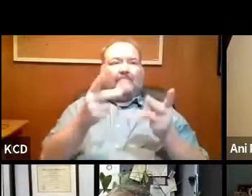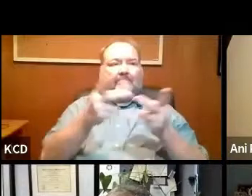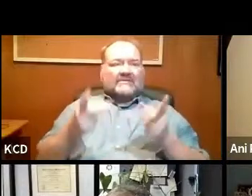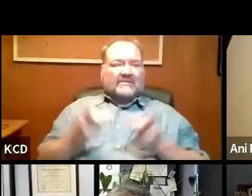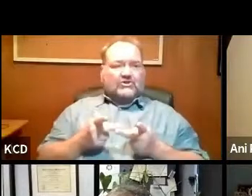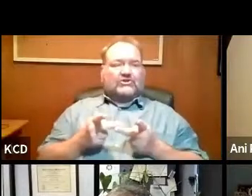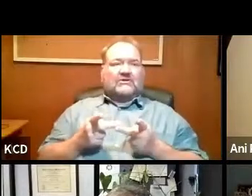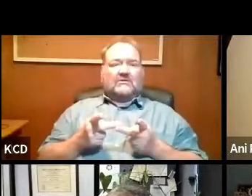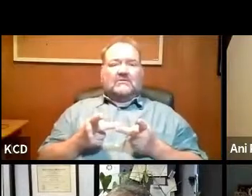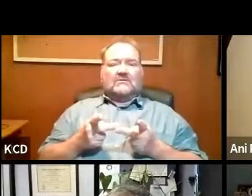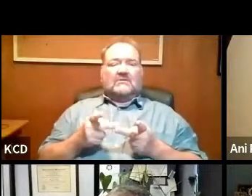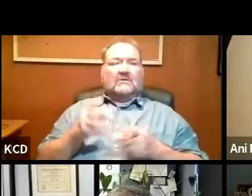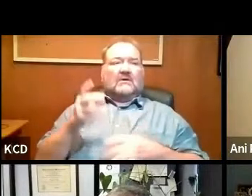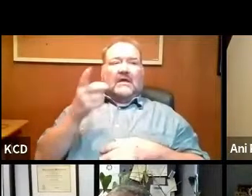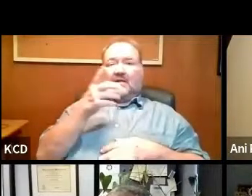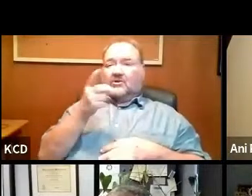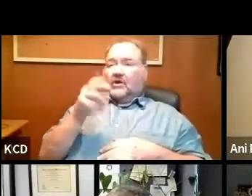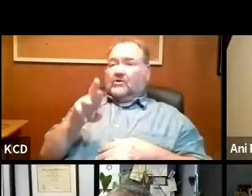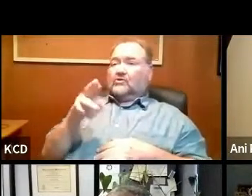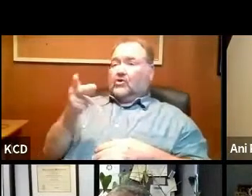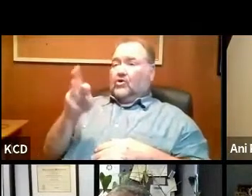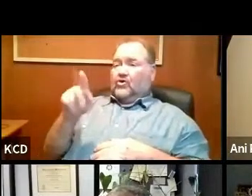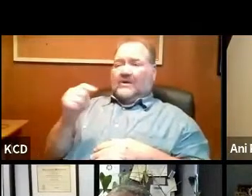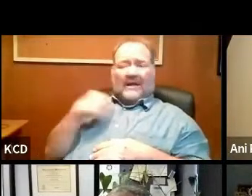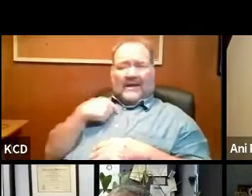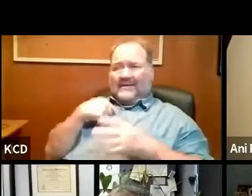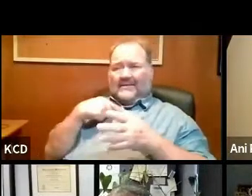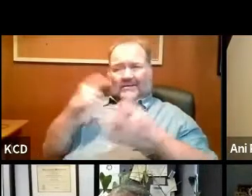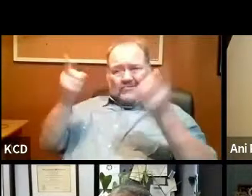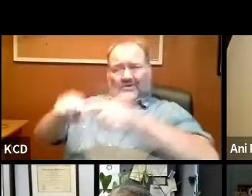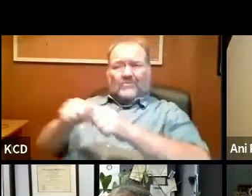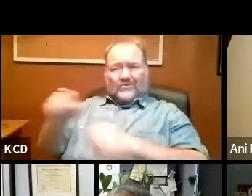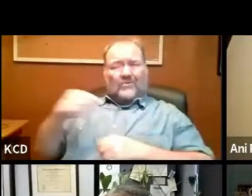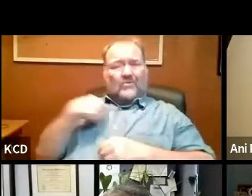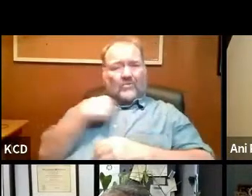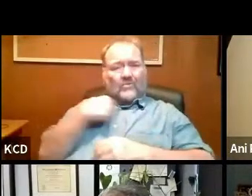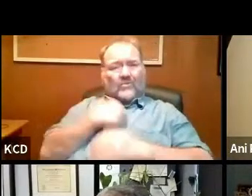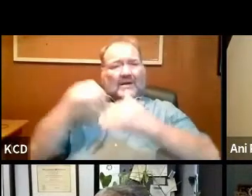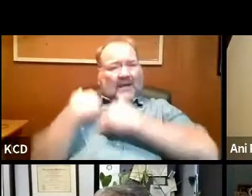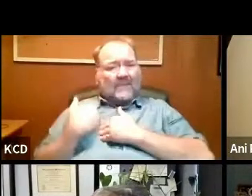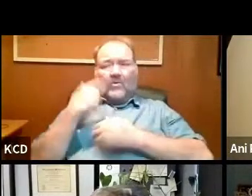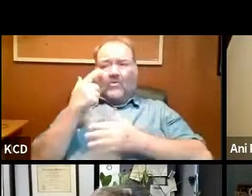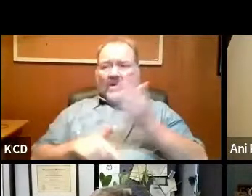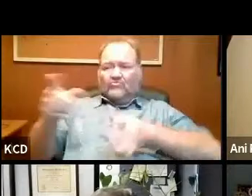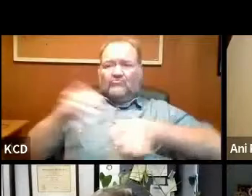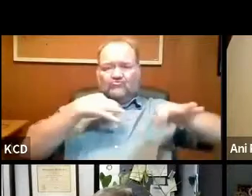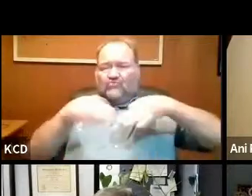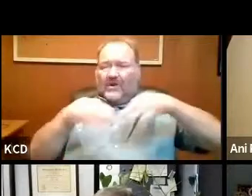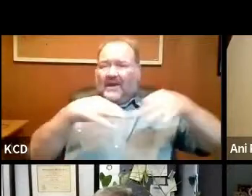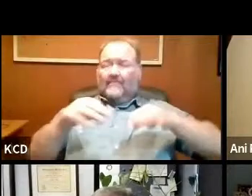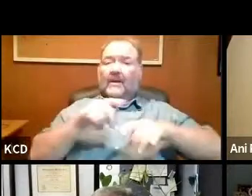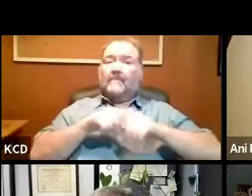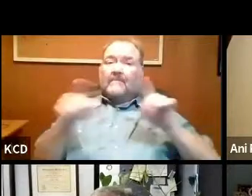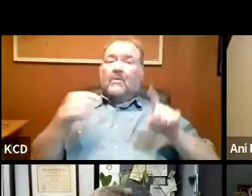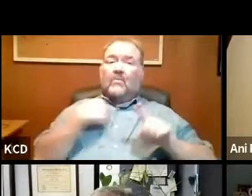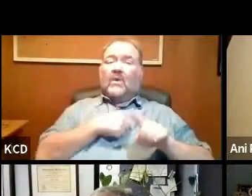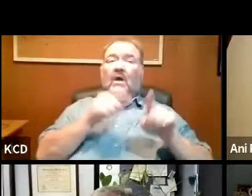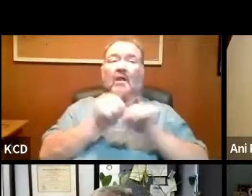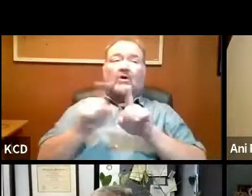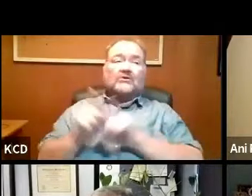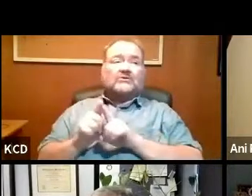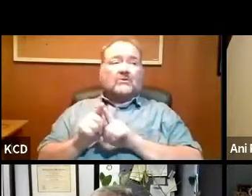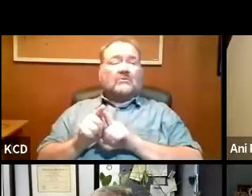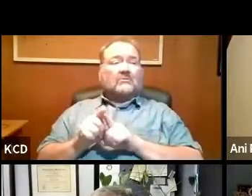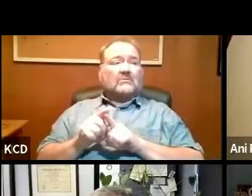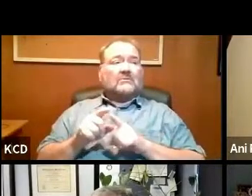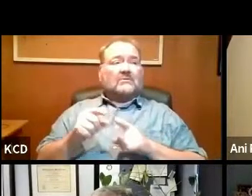And Dr. Hurd, I absolutely agree with you that we are accountable to all those things that you described. But what we also are in a position